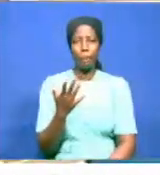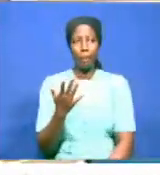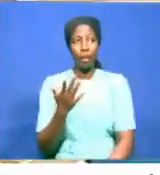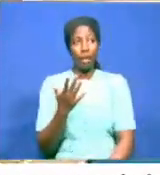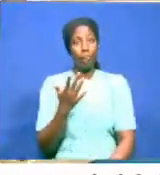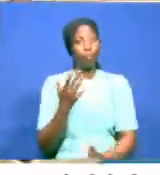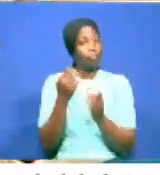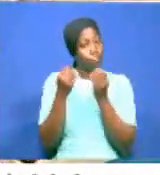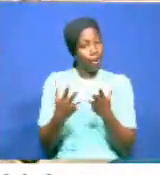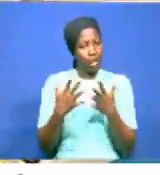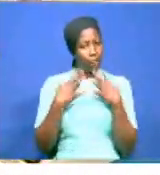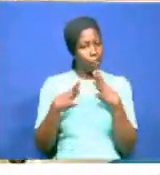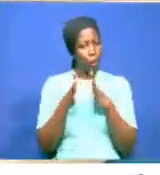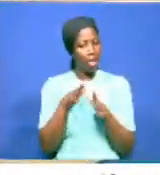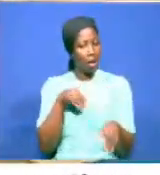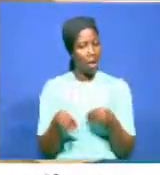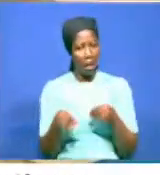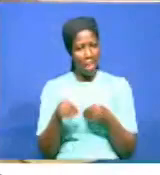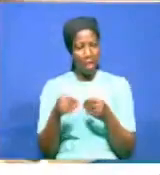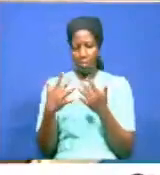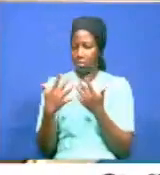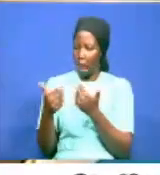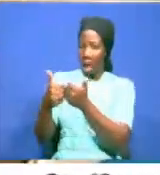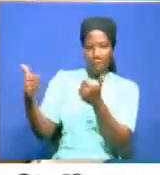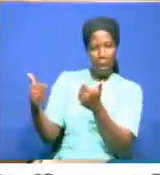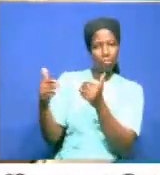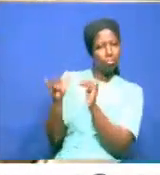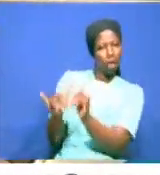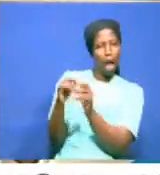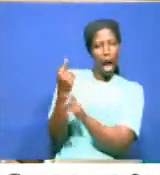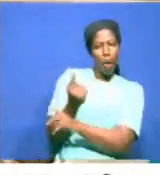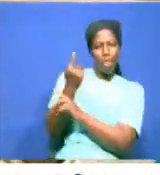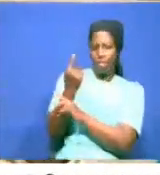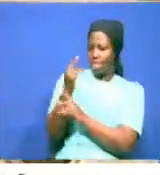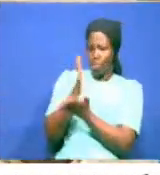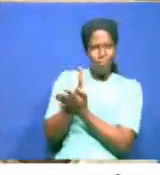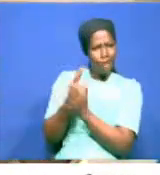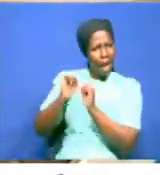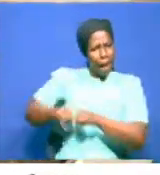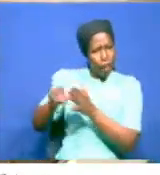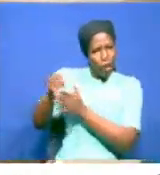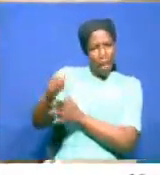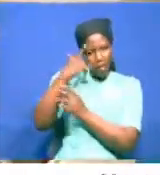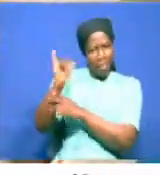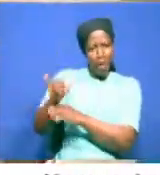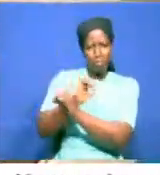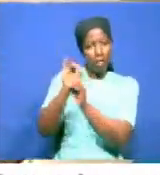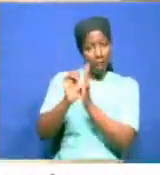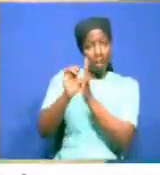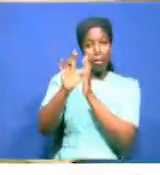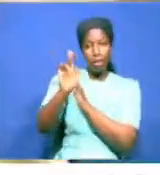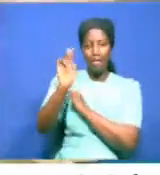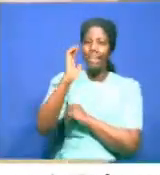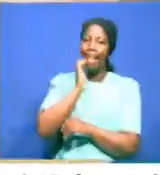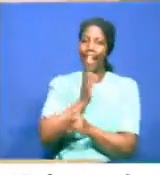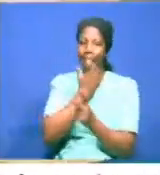number of persons with disabilities are quarantined. They're not able to pay for their facilities. For instance, if they're at Kenyatta University or KMTC,